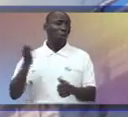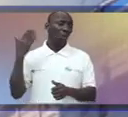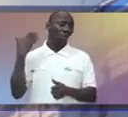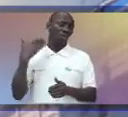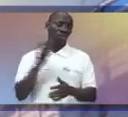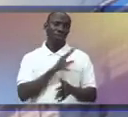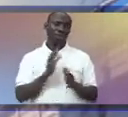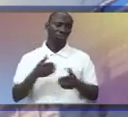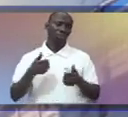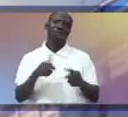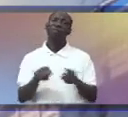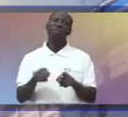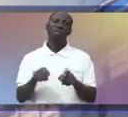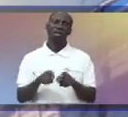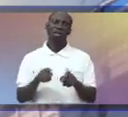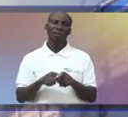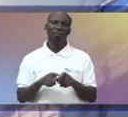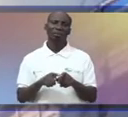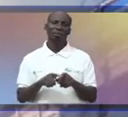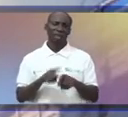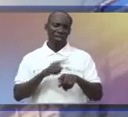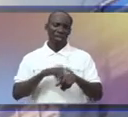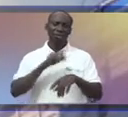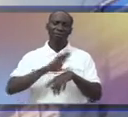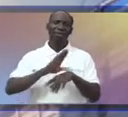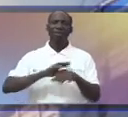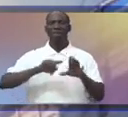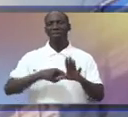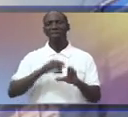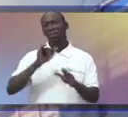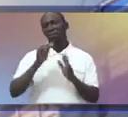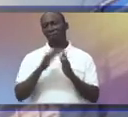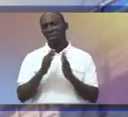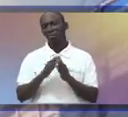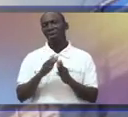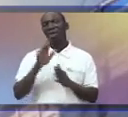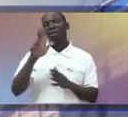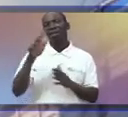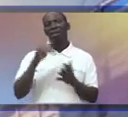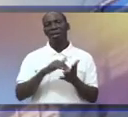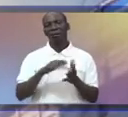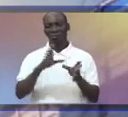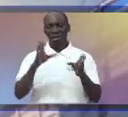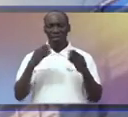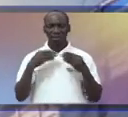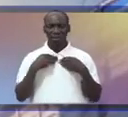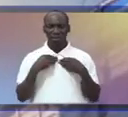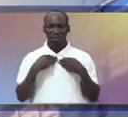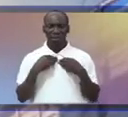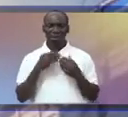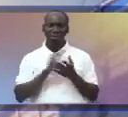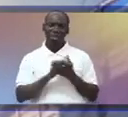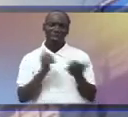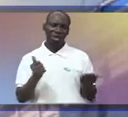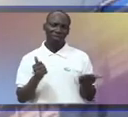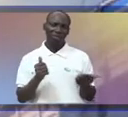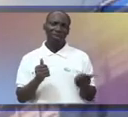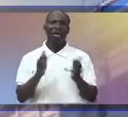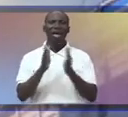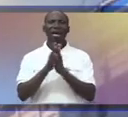aseɛ wɔ jerusalem abɔnten no nnipa mpem mmiɛnsa ɛte asɛm no ɔmo gye dii nti ɔmo bisaa sɛ ɔmo bisaa peter